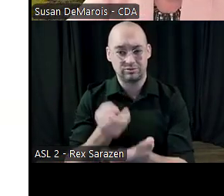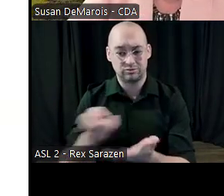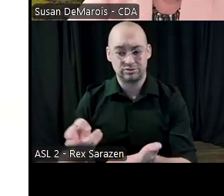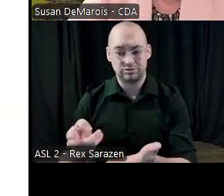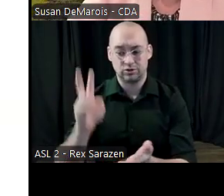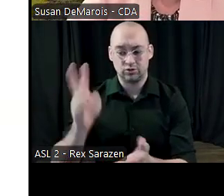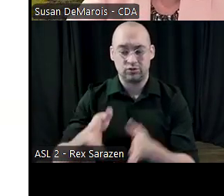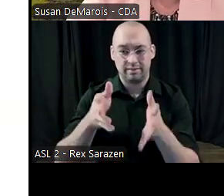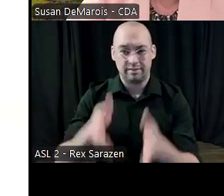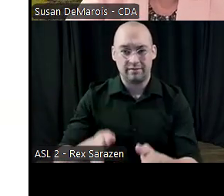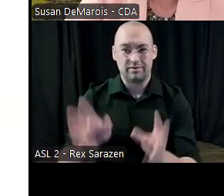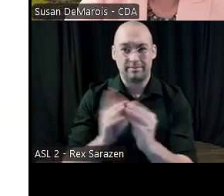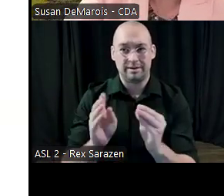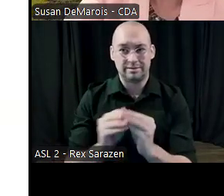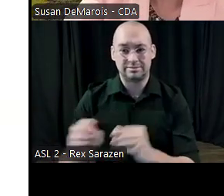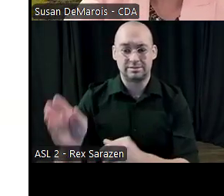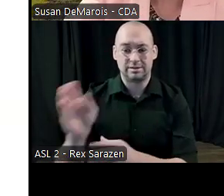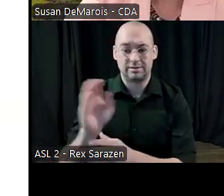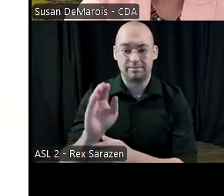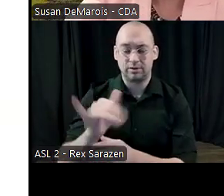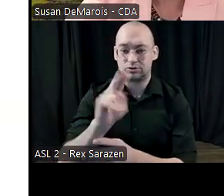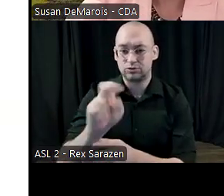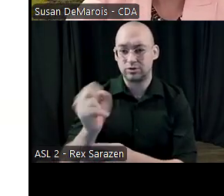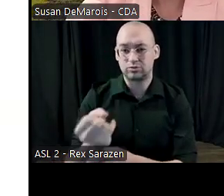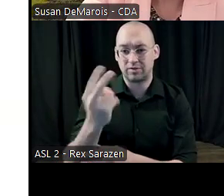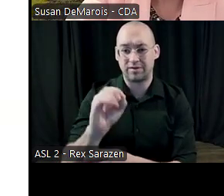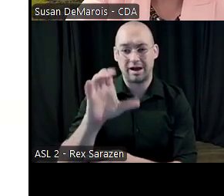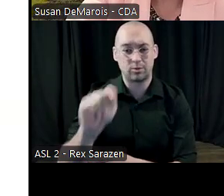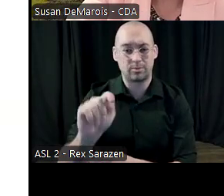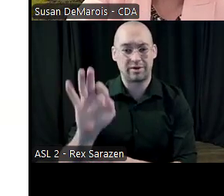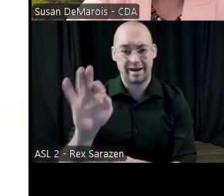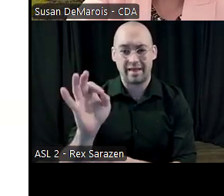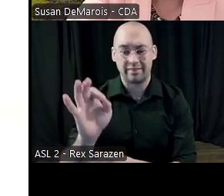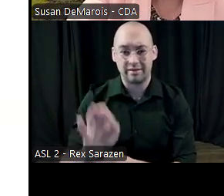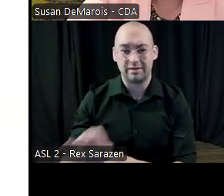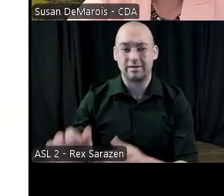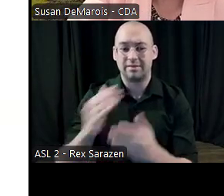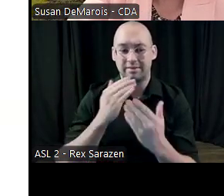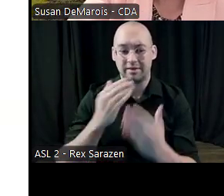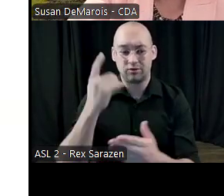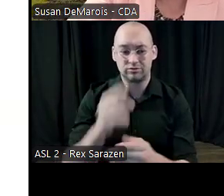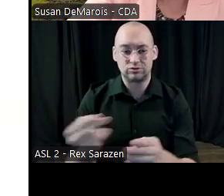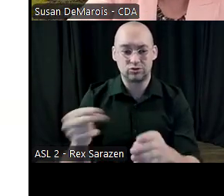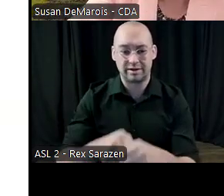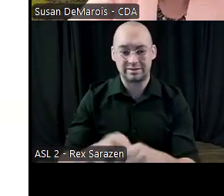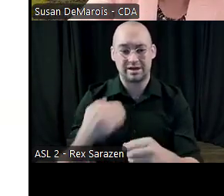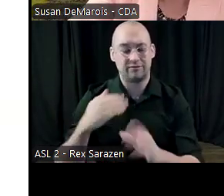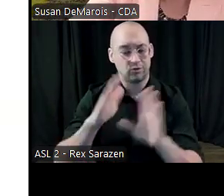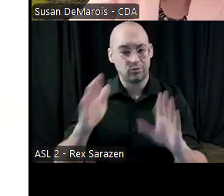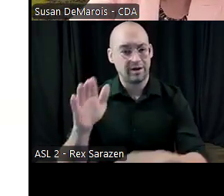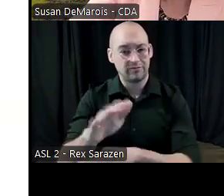this year are on June 12th and October 9th. Thank you all for joining, and have a great afternoon.